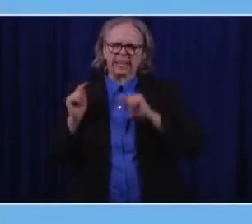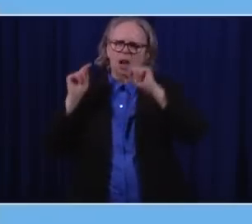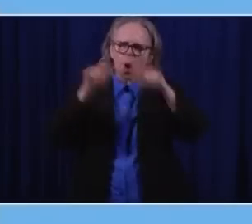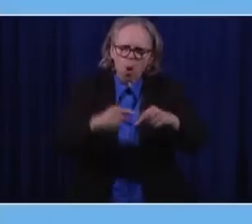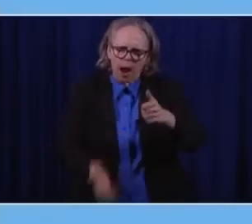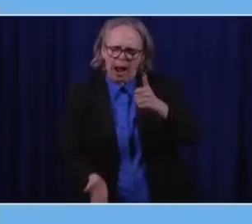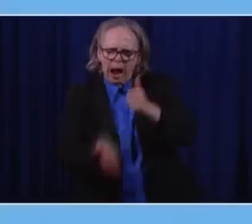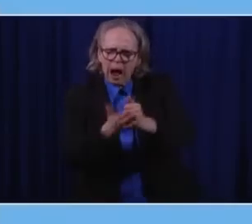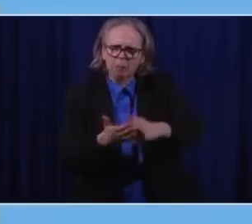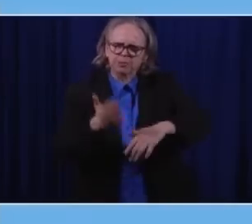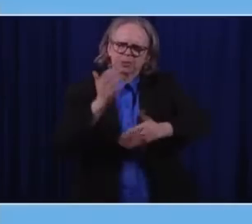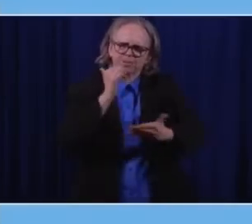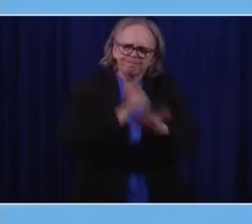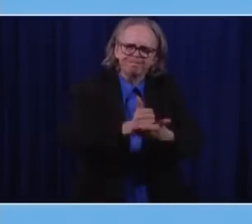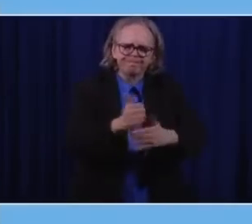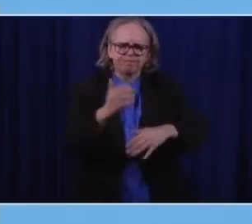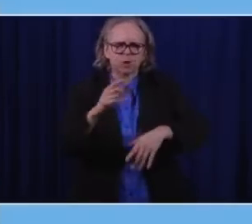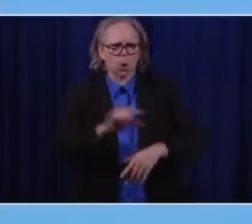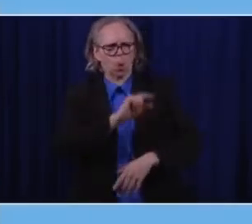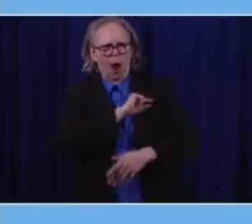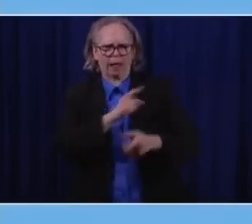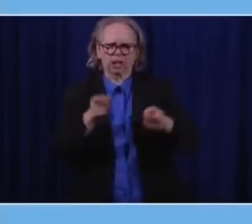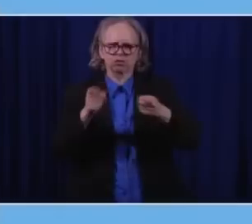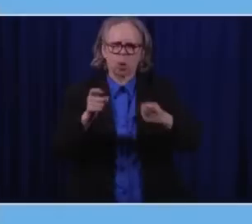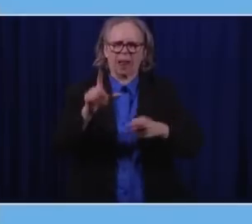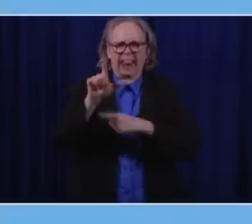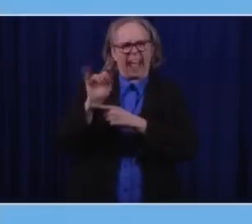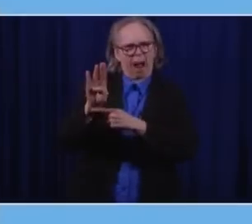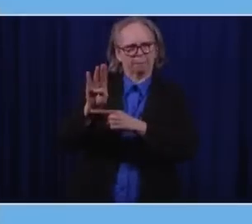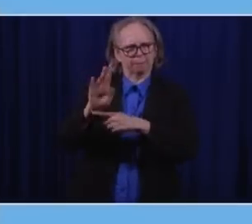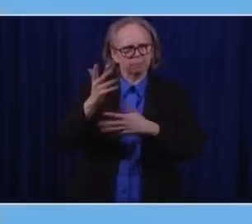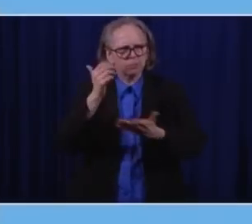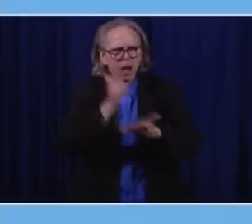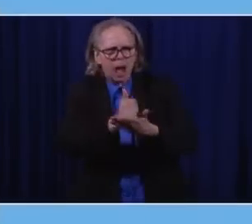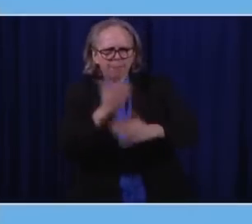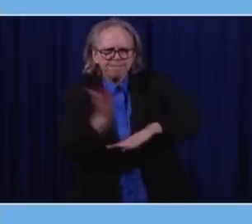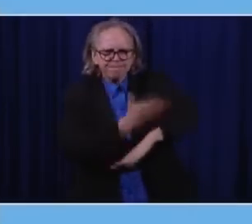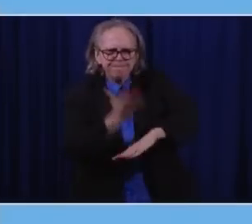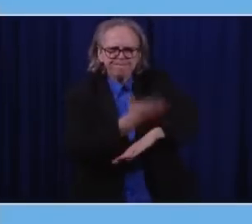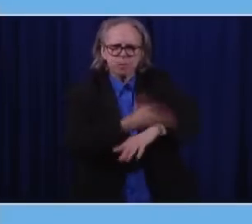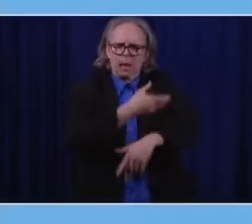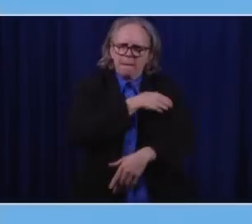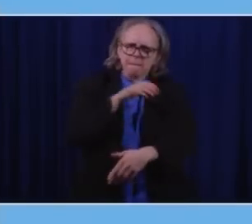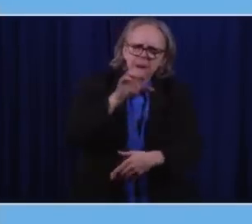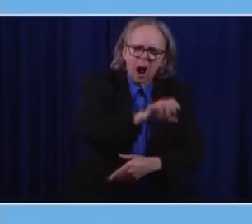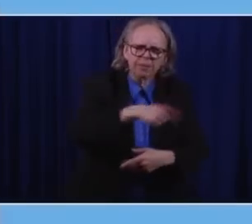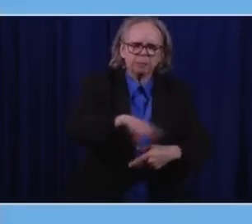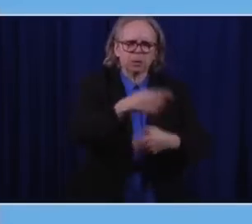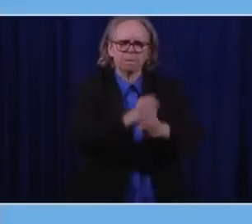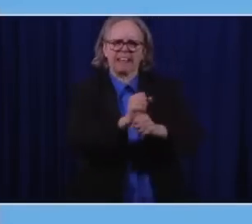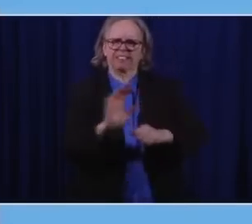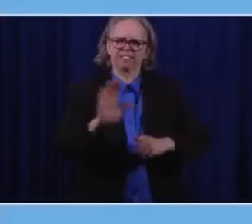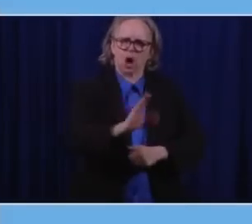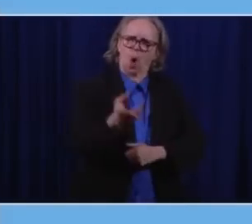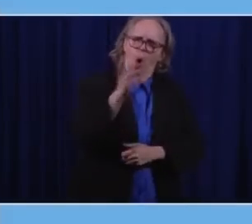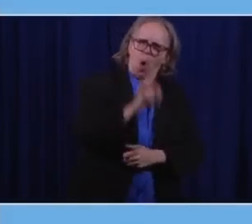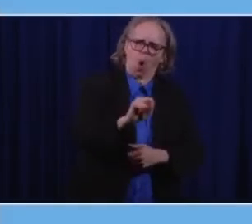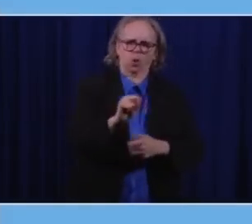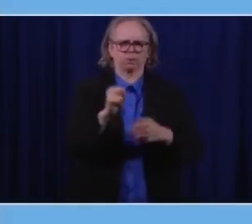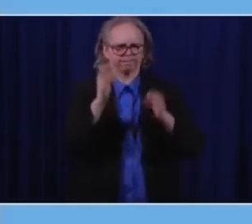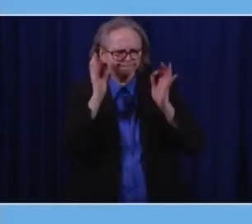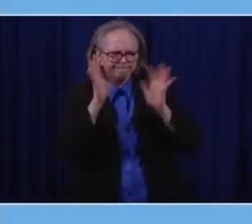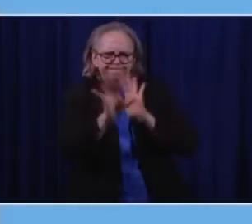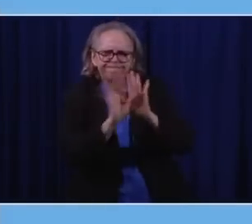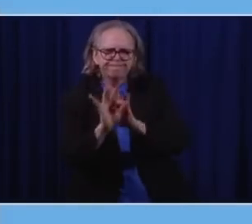quality control lab there. And that's going to enable them to make the choices that they need to make so they can raise the community, get more money for their